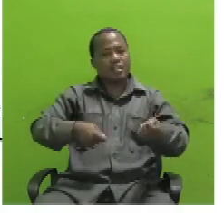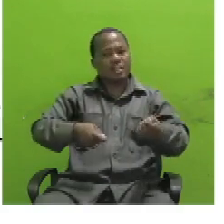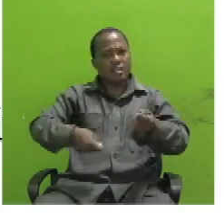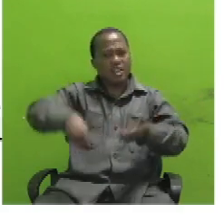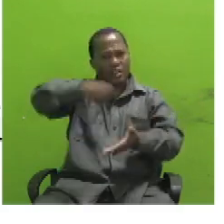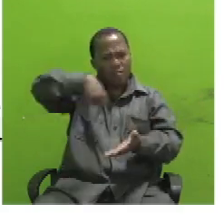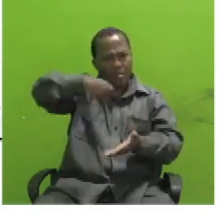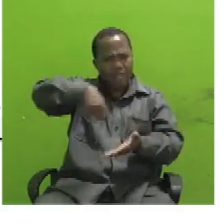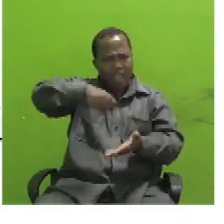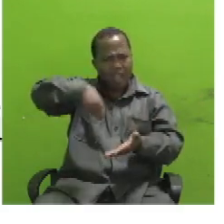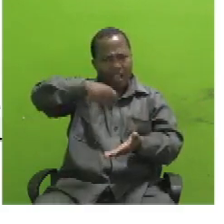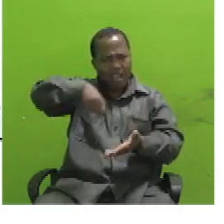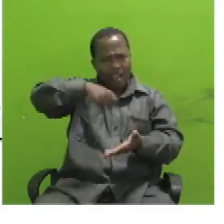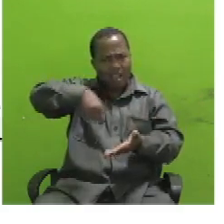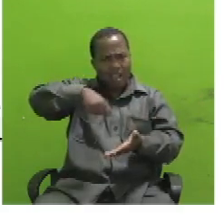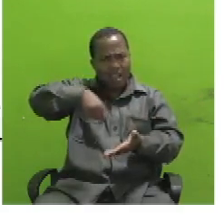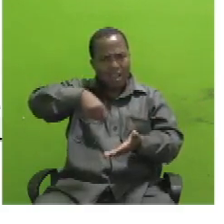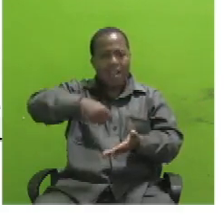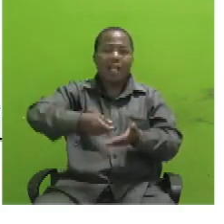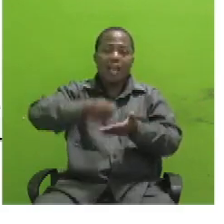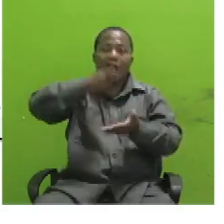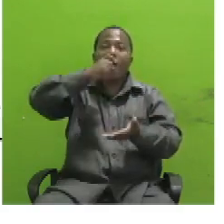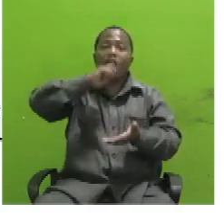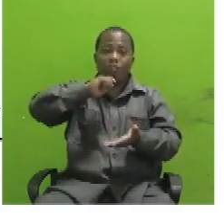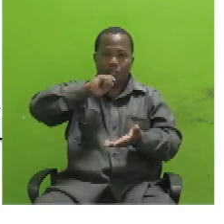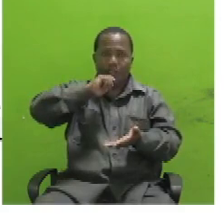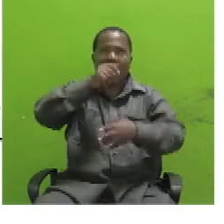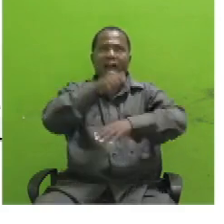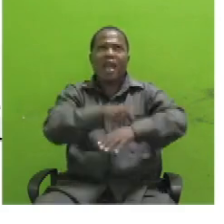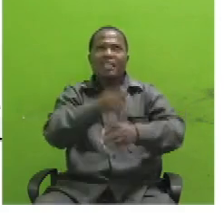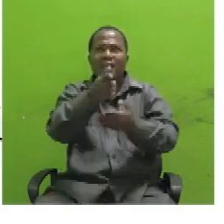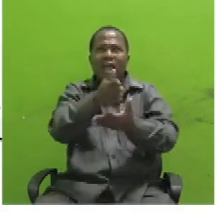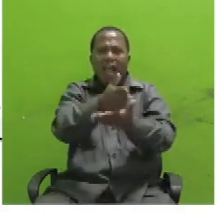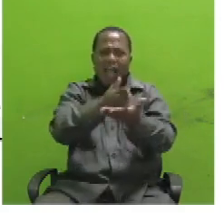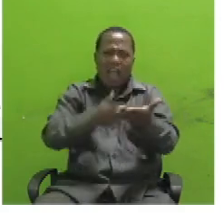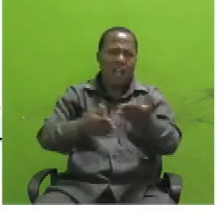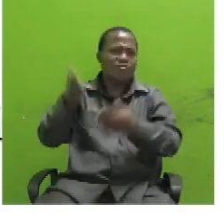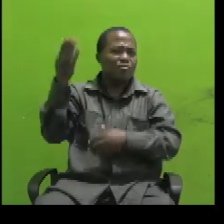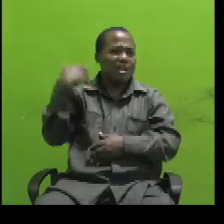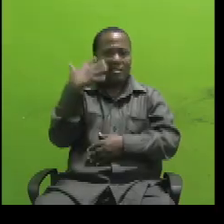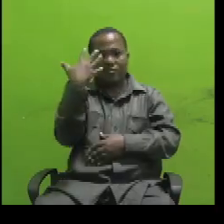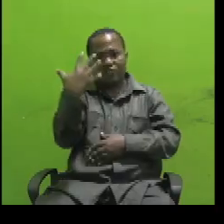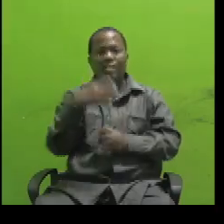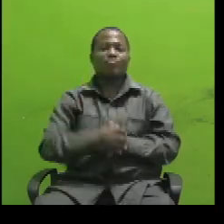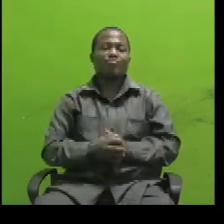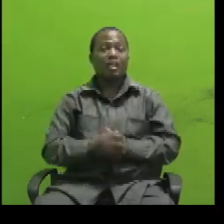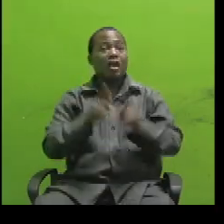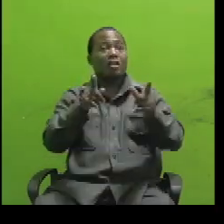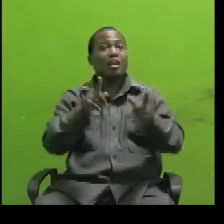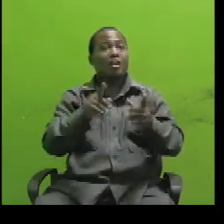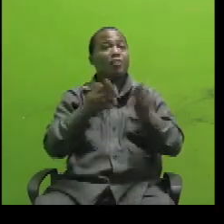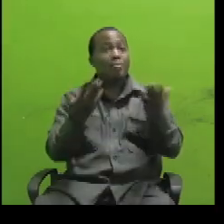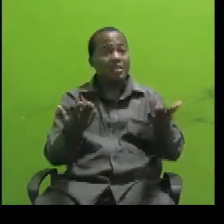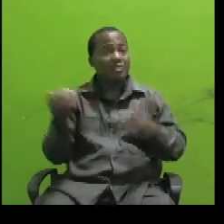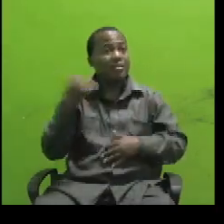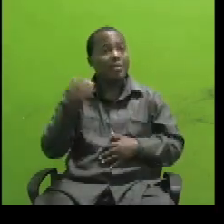prepare for preparing her breakfast at 5:05. Can you please tell me